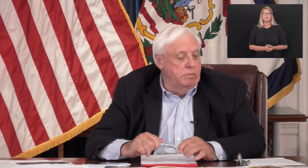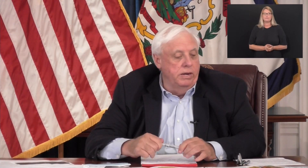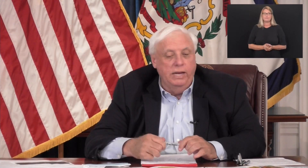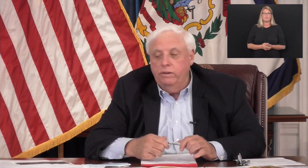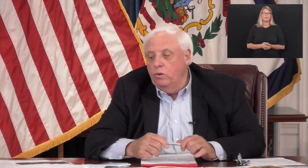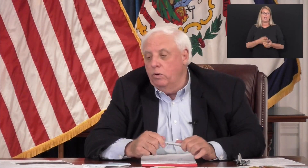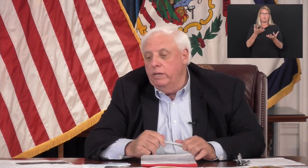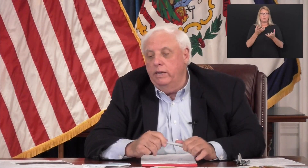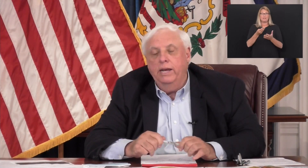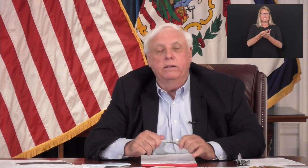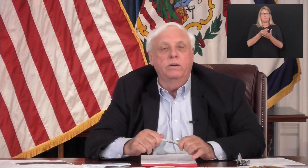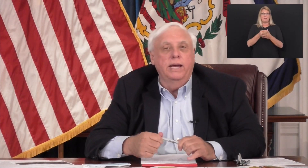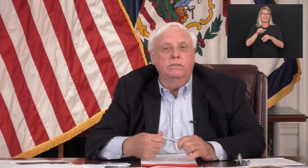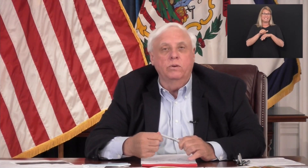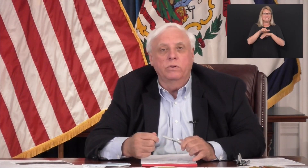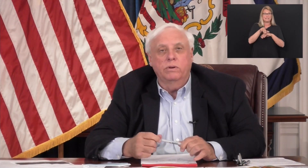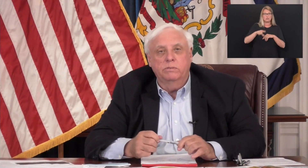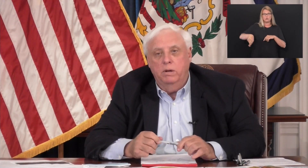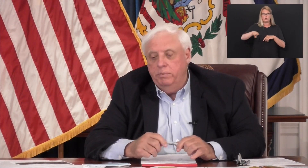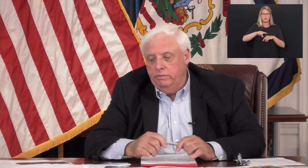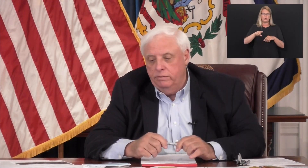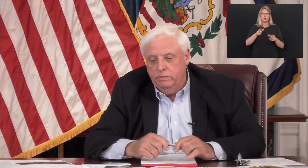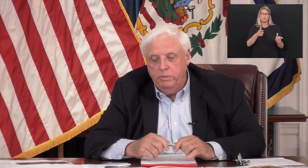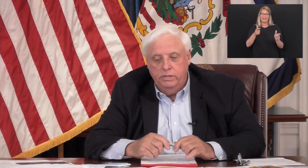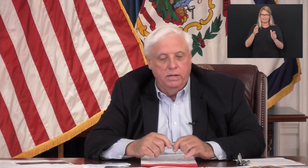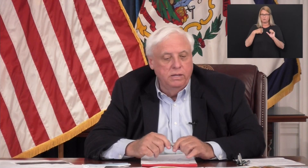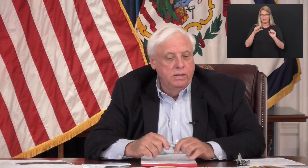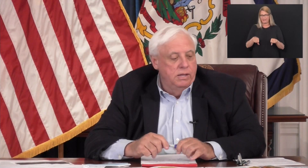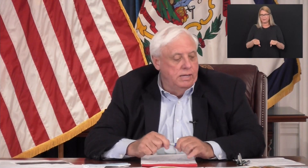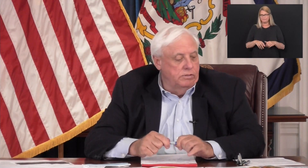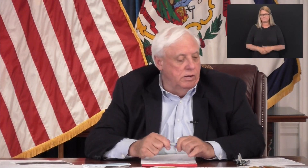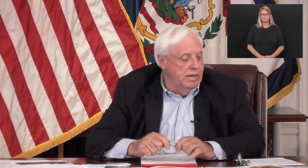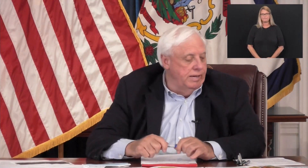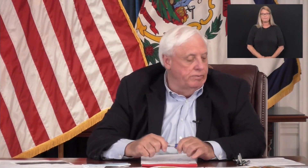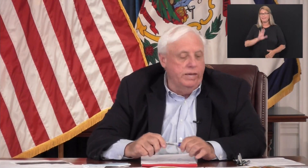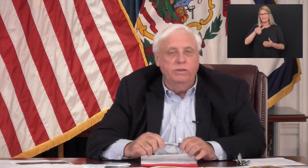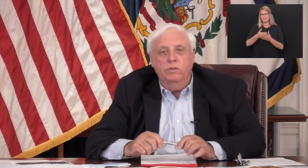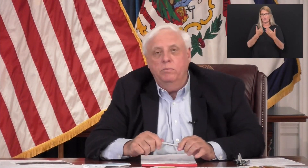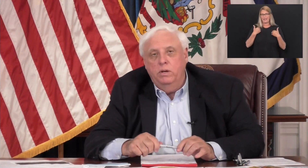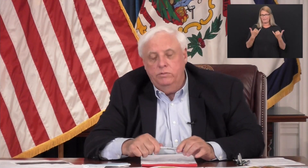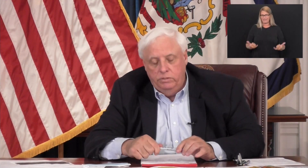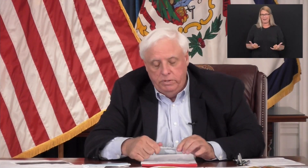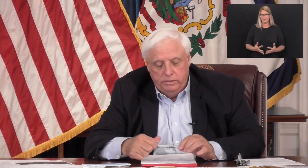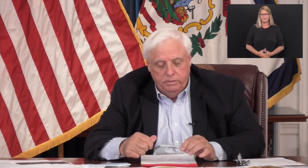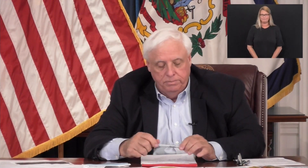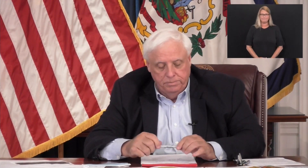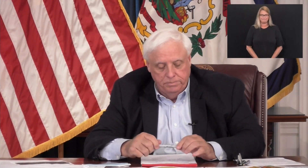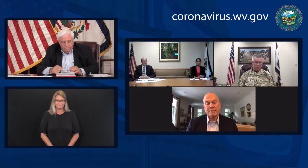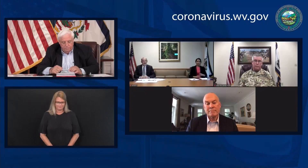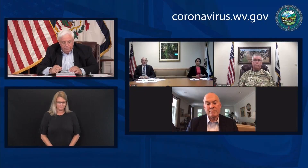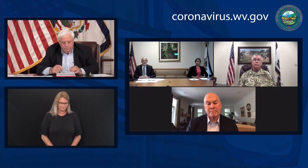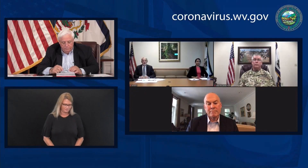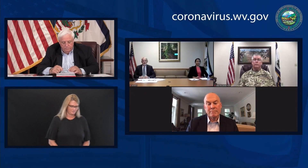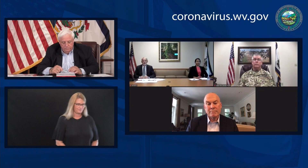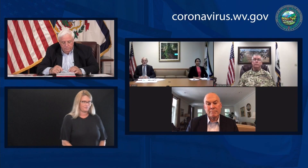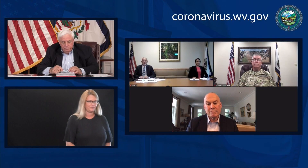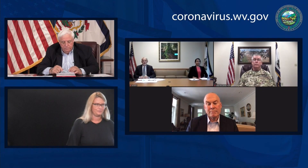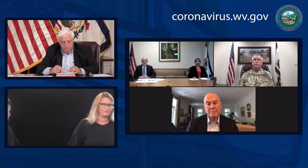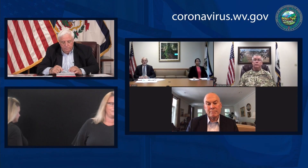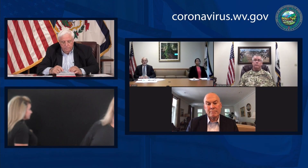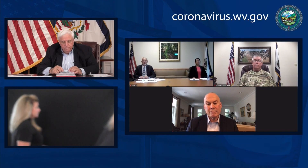may vary from community to community and from sport to sport. But we ask you, as the community, if